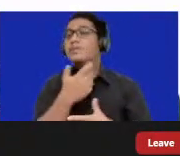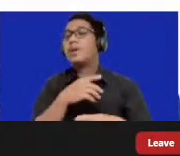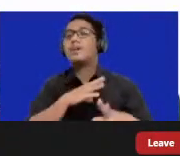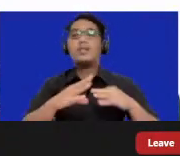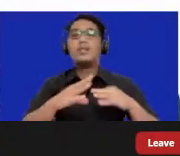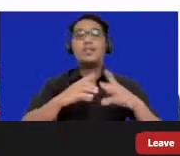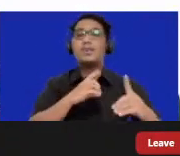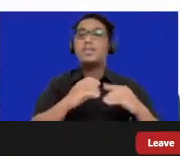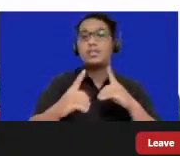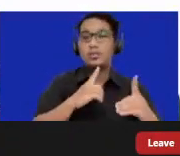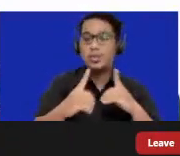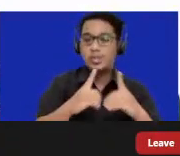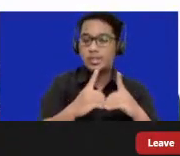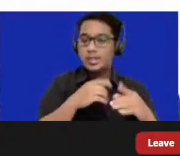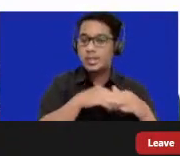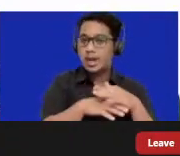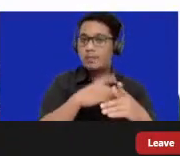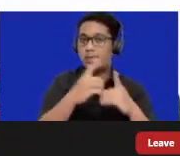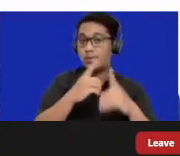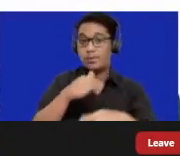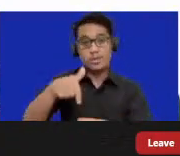We also realized